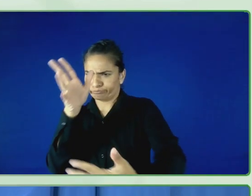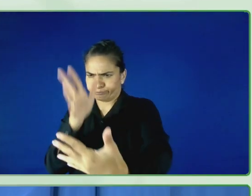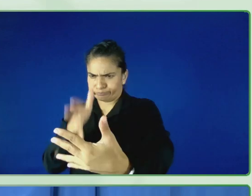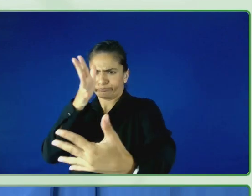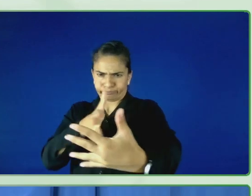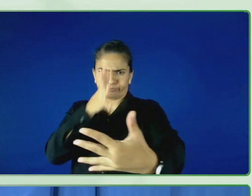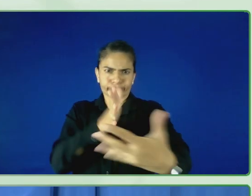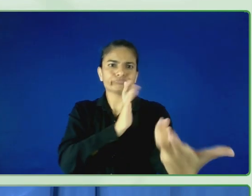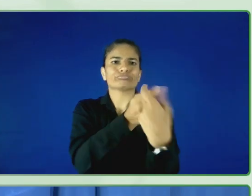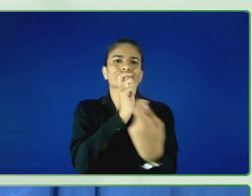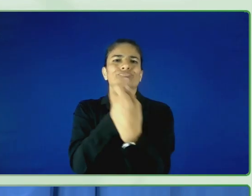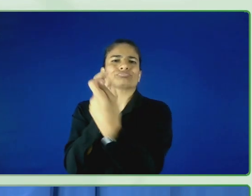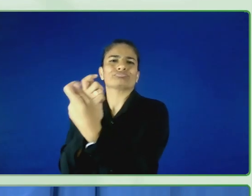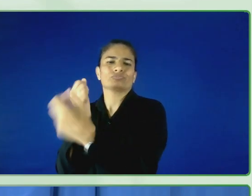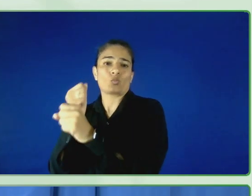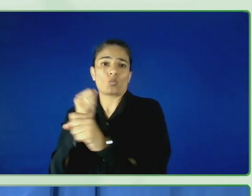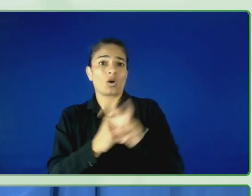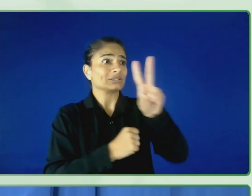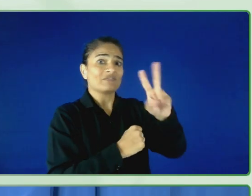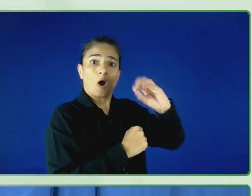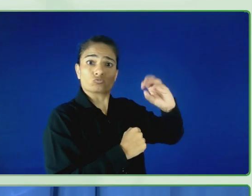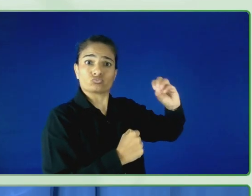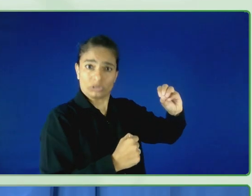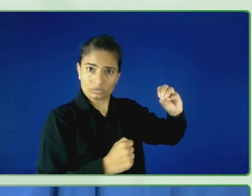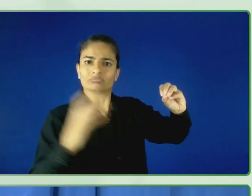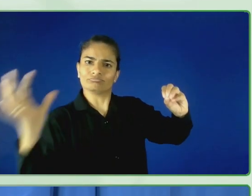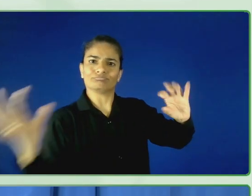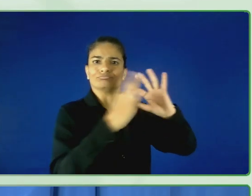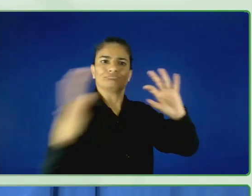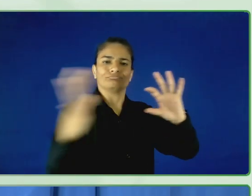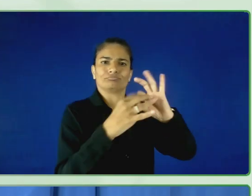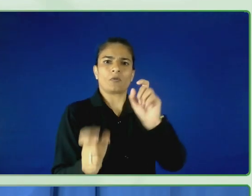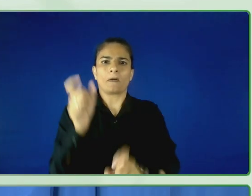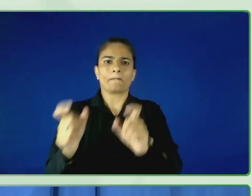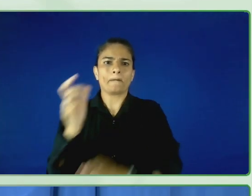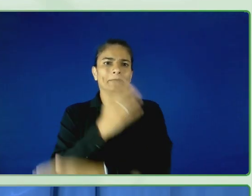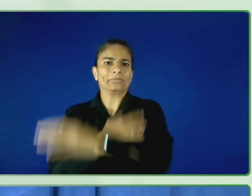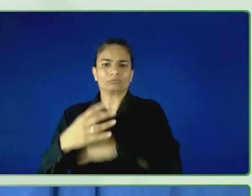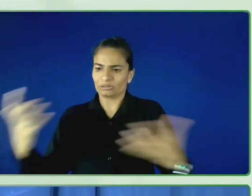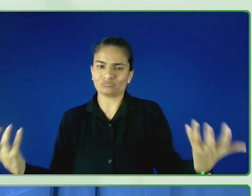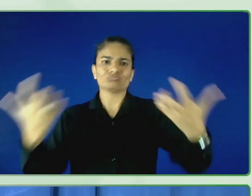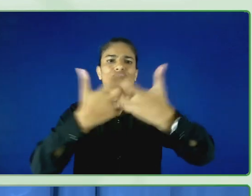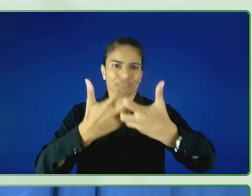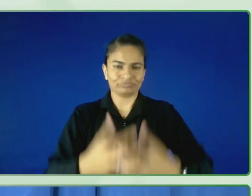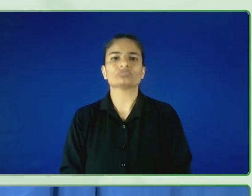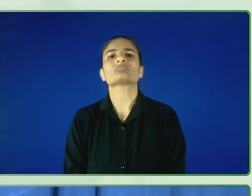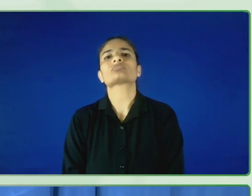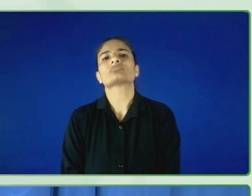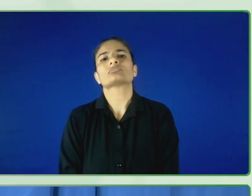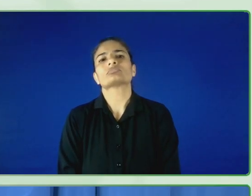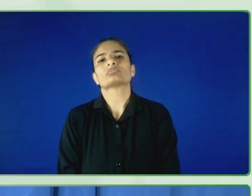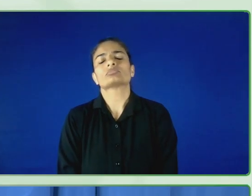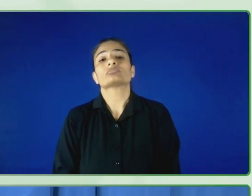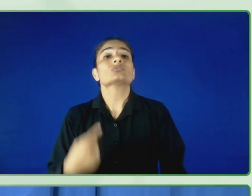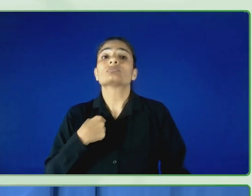that it was not enough because some companies were not ready to hire. Those are some of the companies we are working